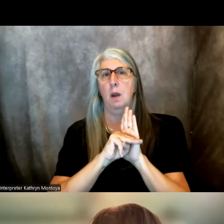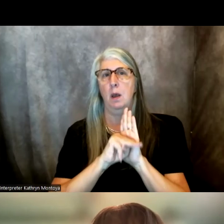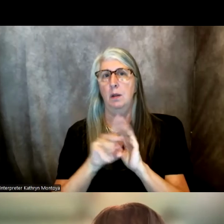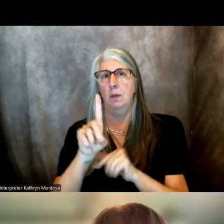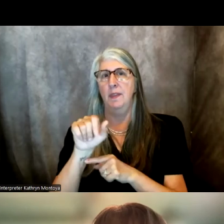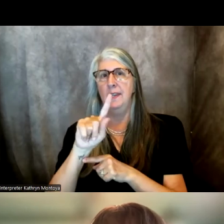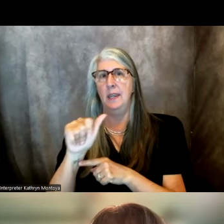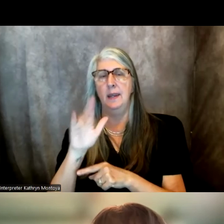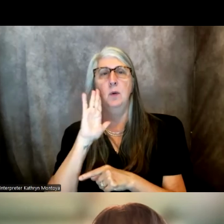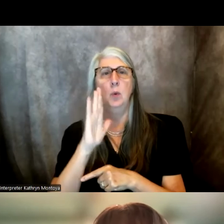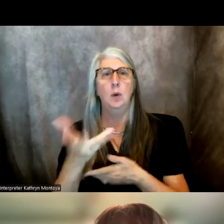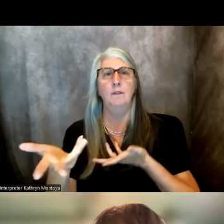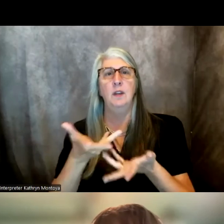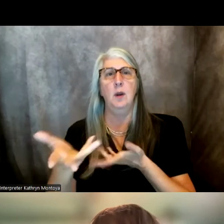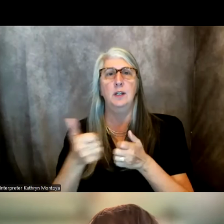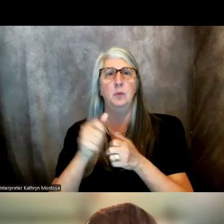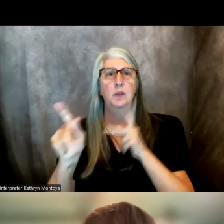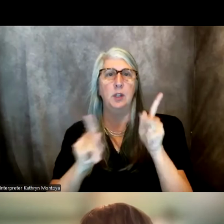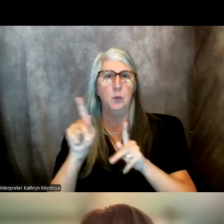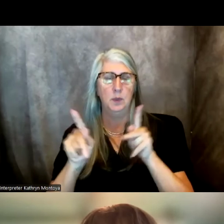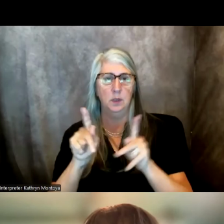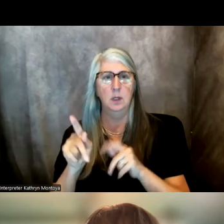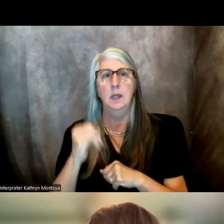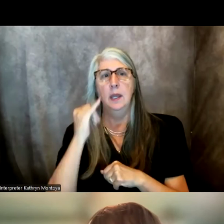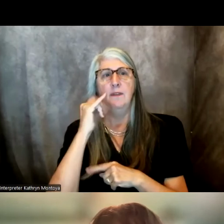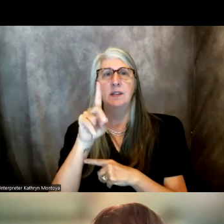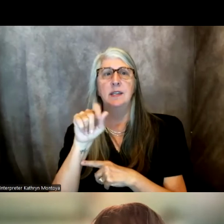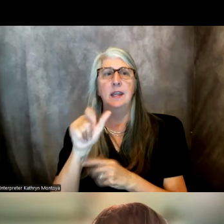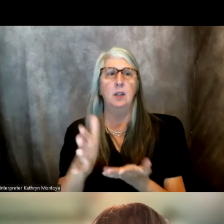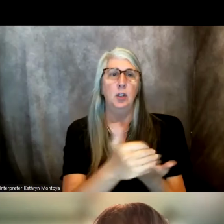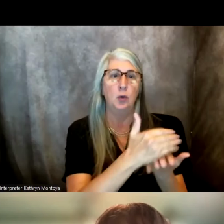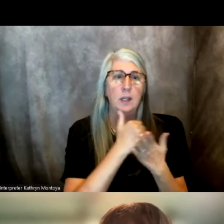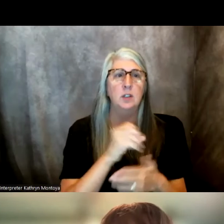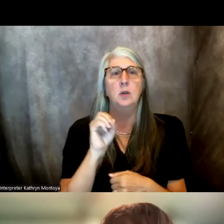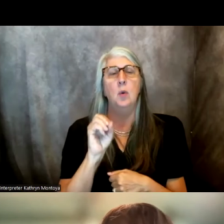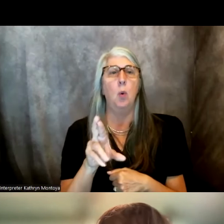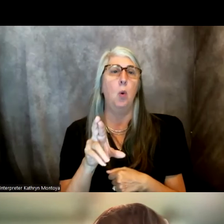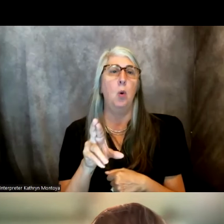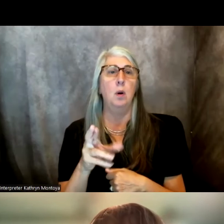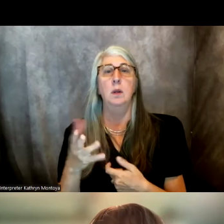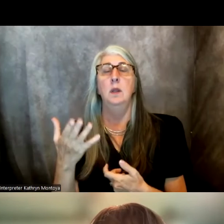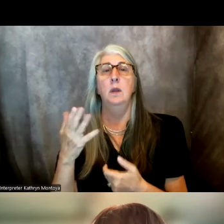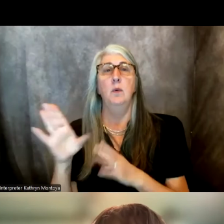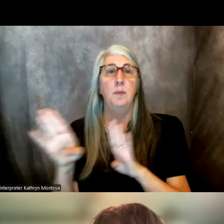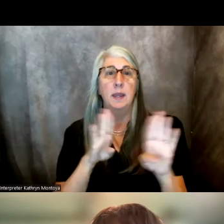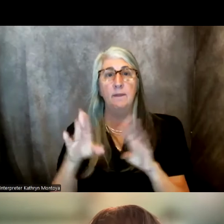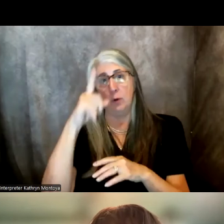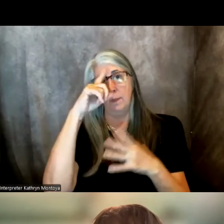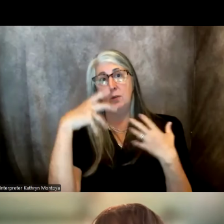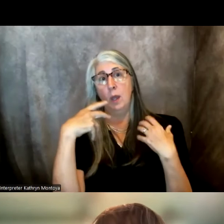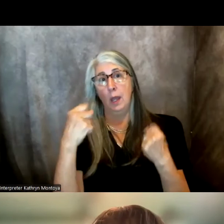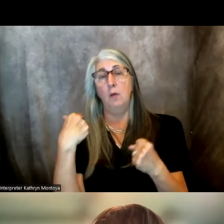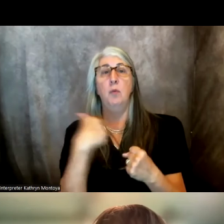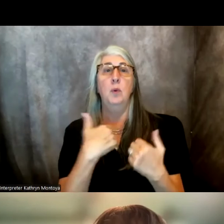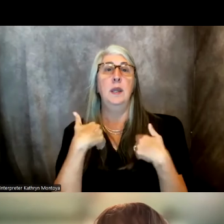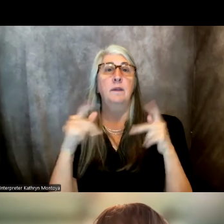some kind of interaction with humans, whether that be data curation or, for example, in the behavioral and mental health spheres, we have humans